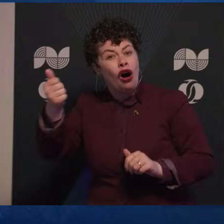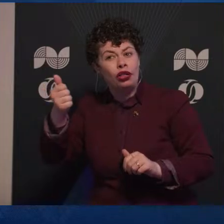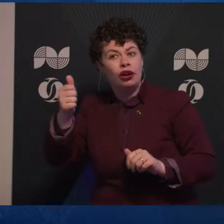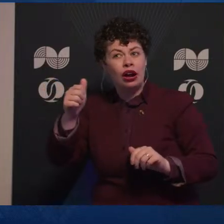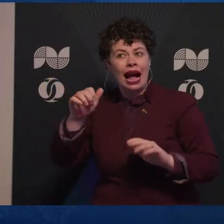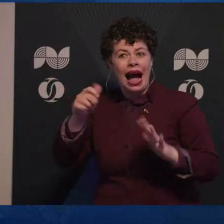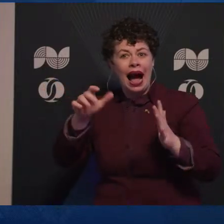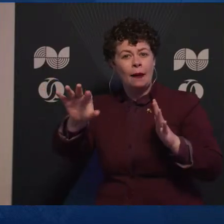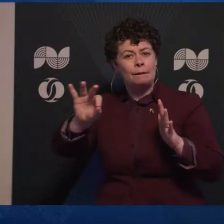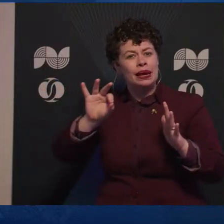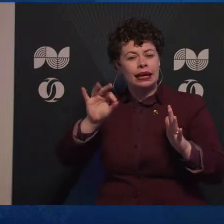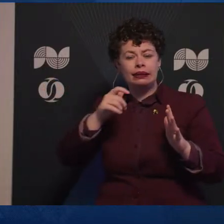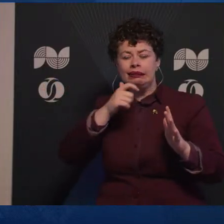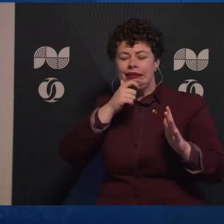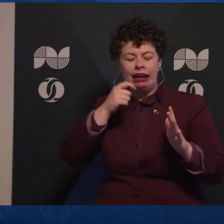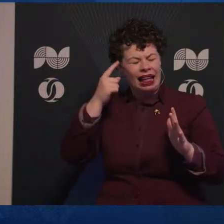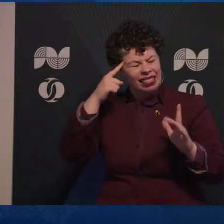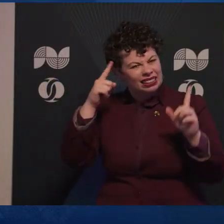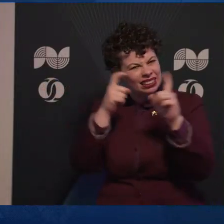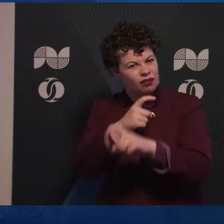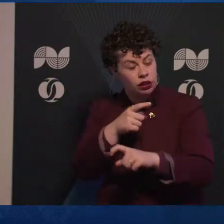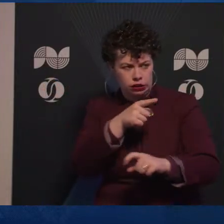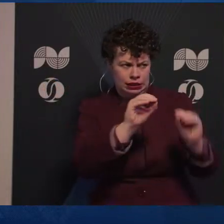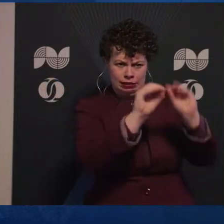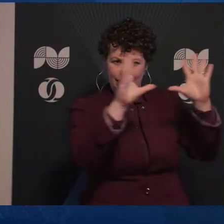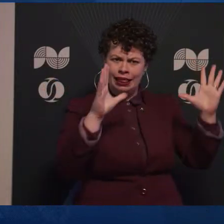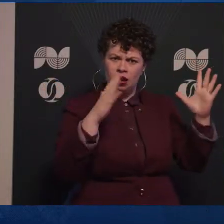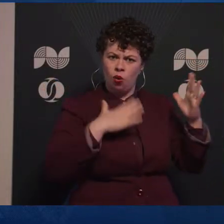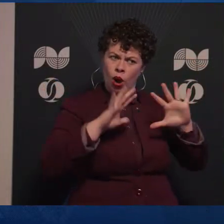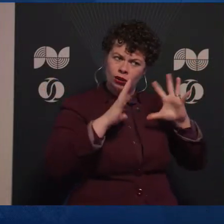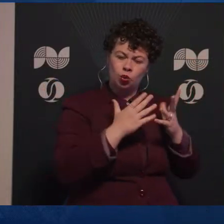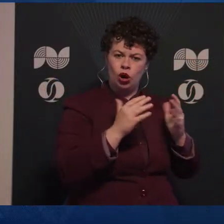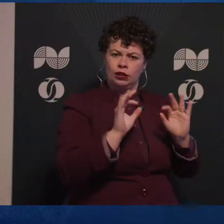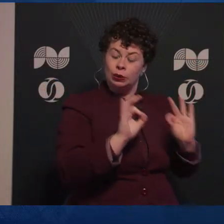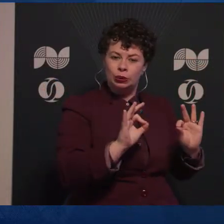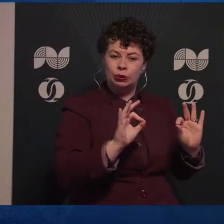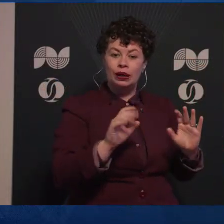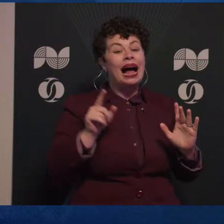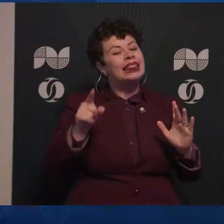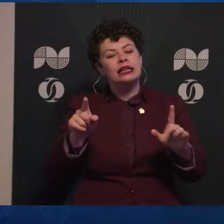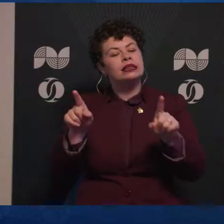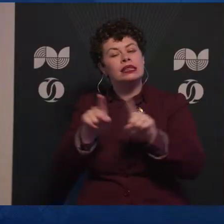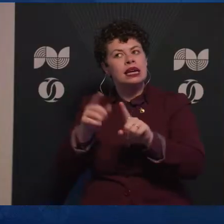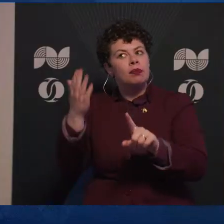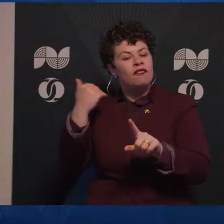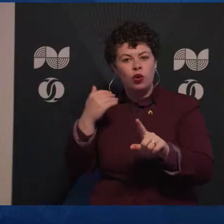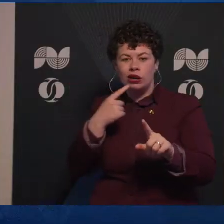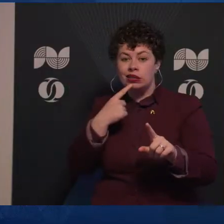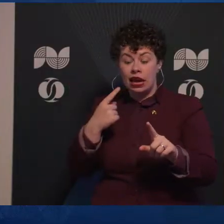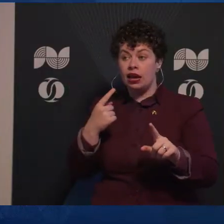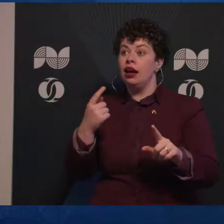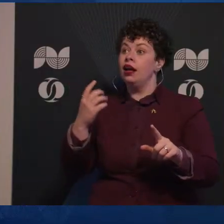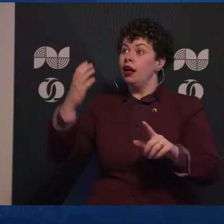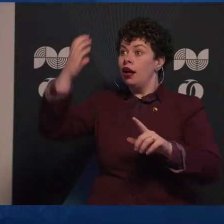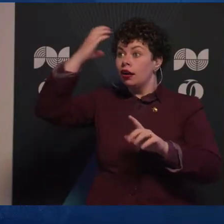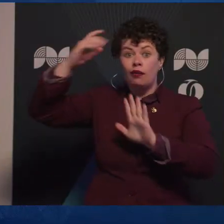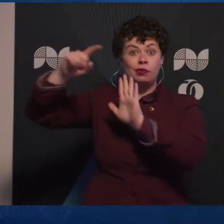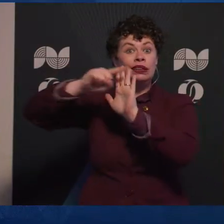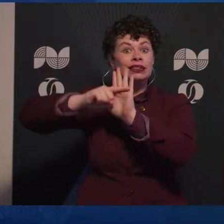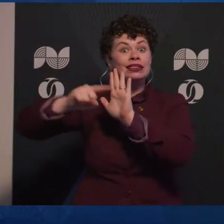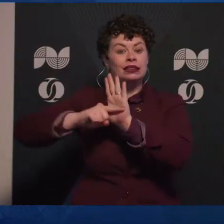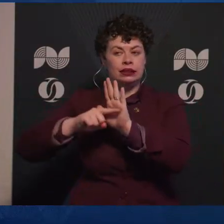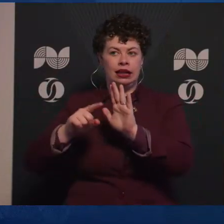pick sectors of the future. And that's the old criticism of industrial policy. But if I may go back to